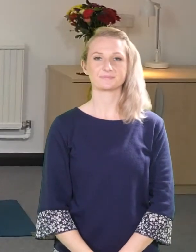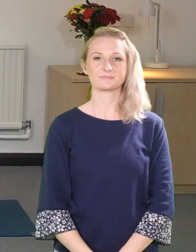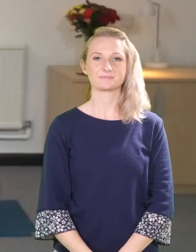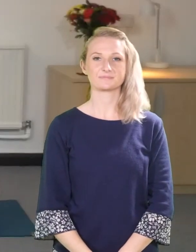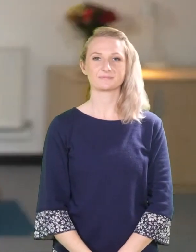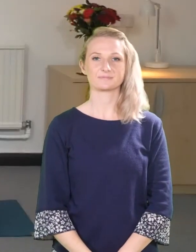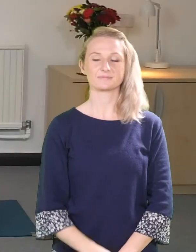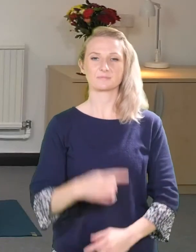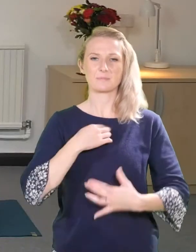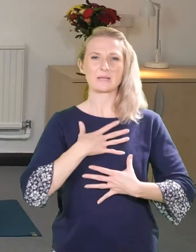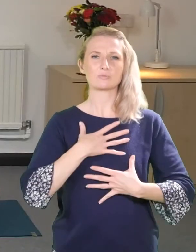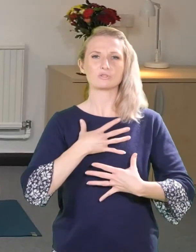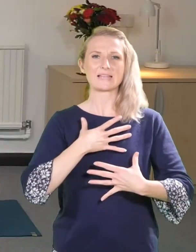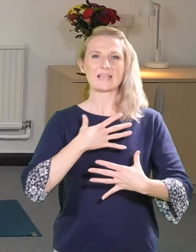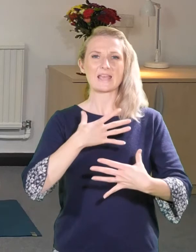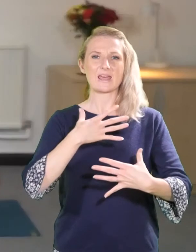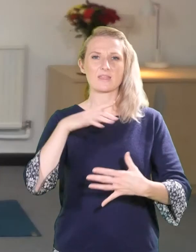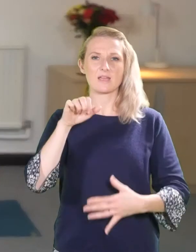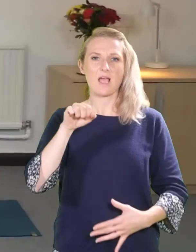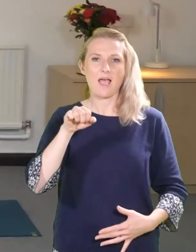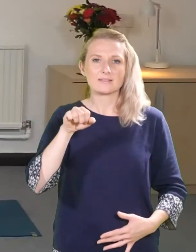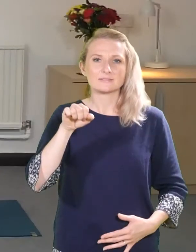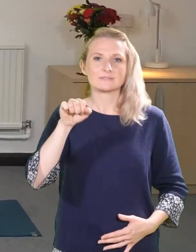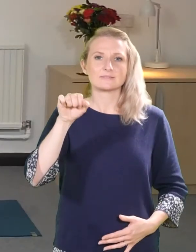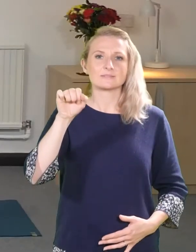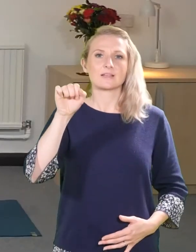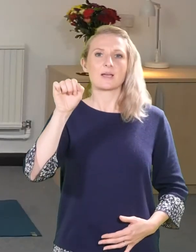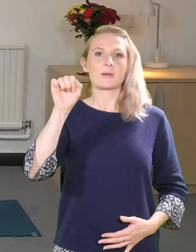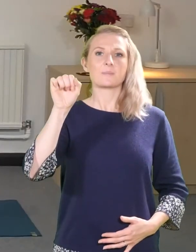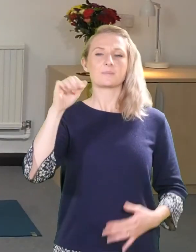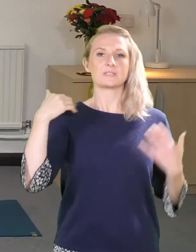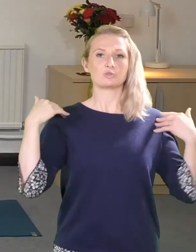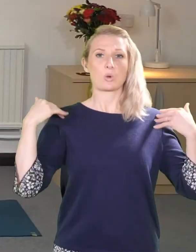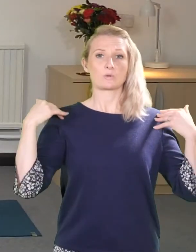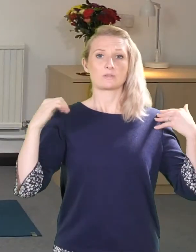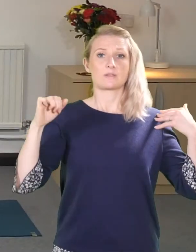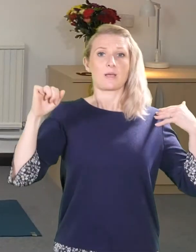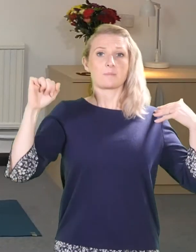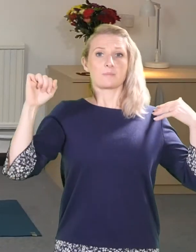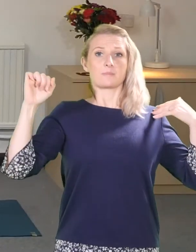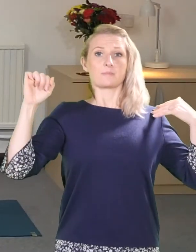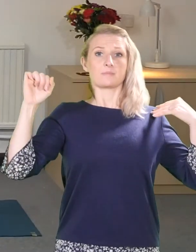And as I breathe in, I'm lifting up my head and my shoulders.